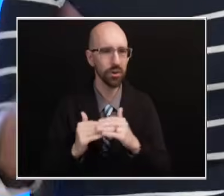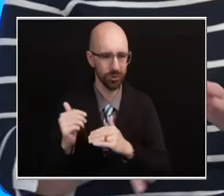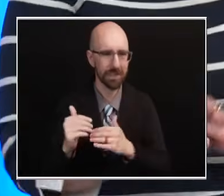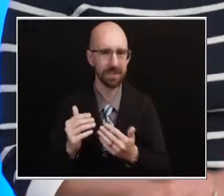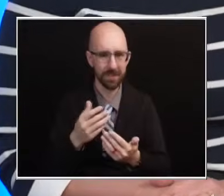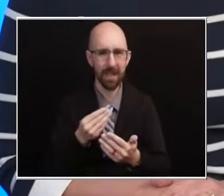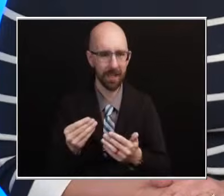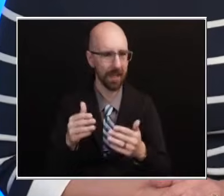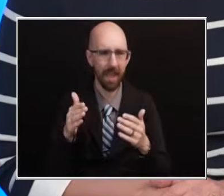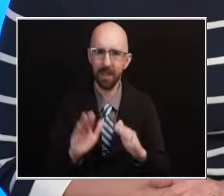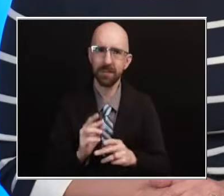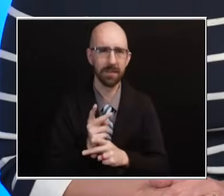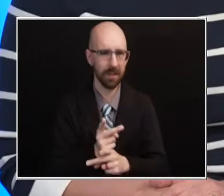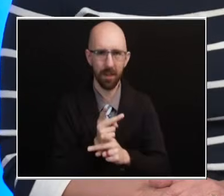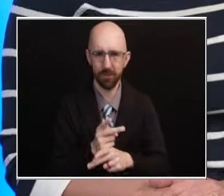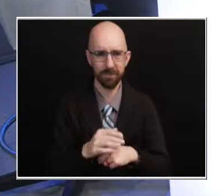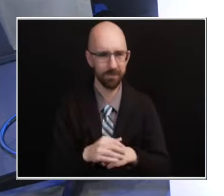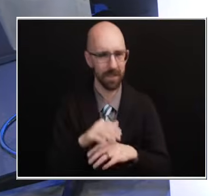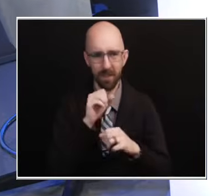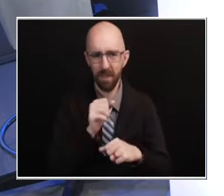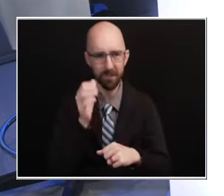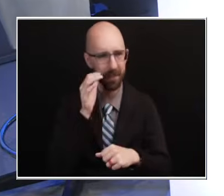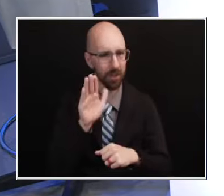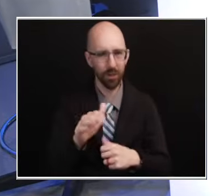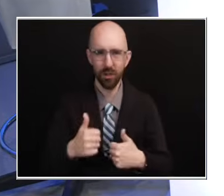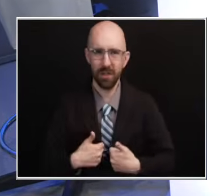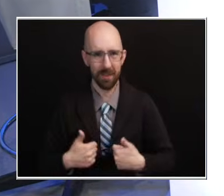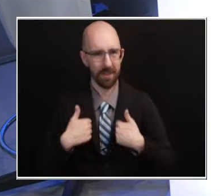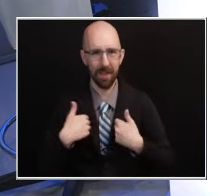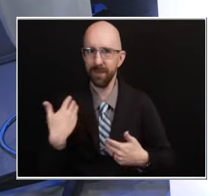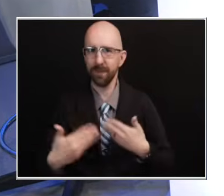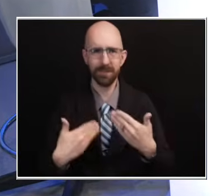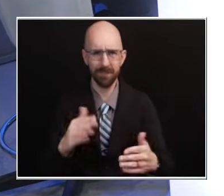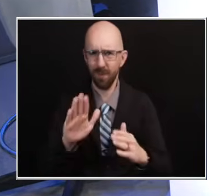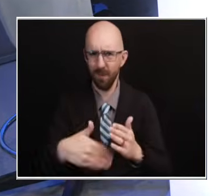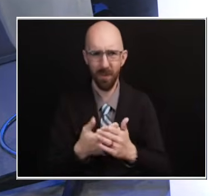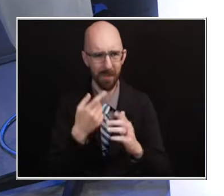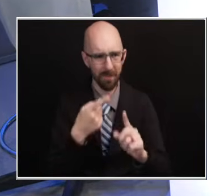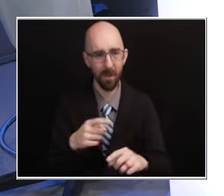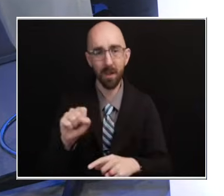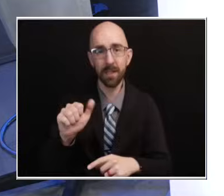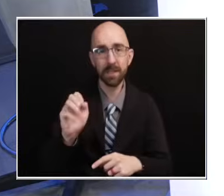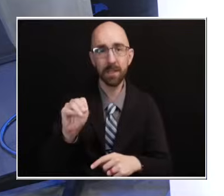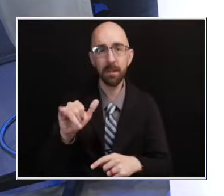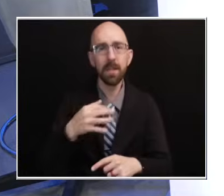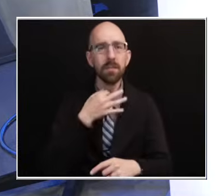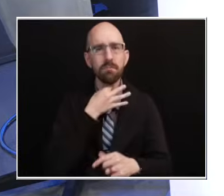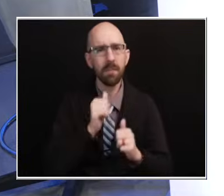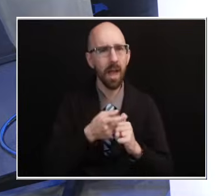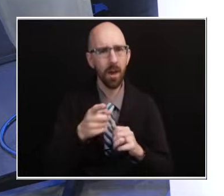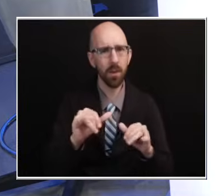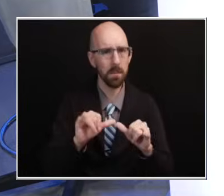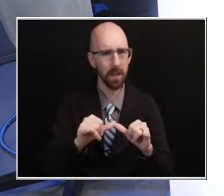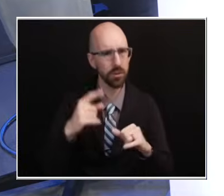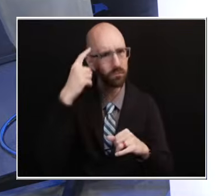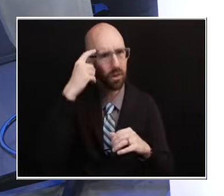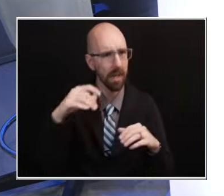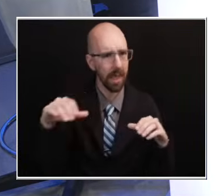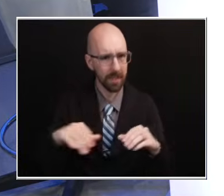excellent care. Love to hear you're living life. That's the whole point. Sammy wants to know, how do you measure brain activity when